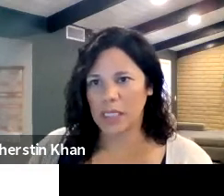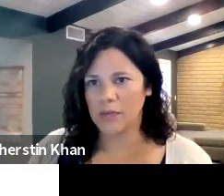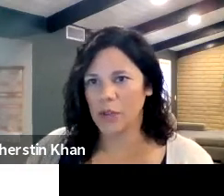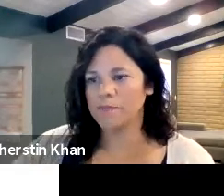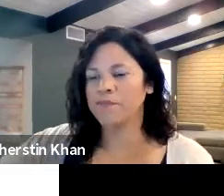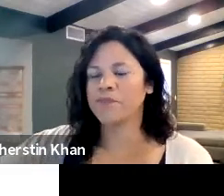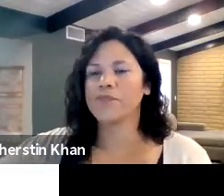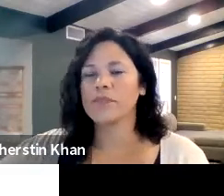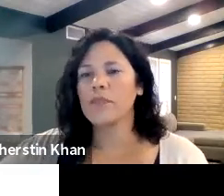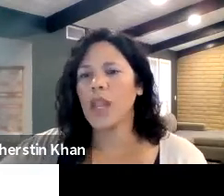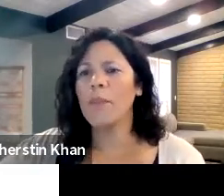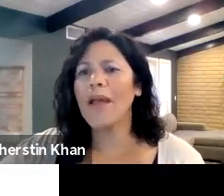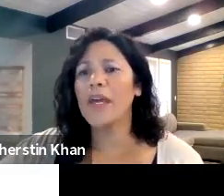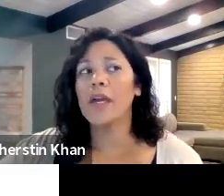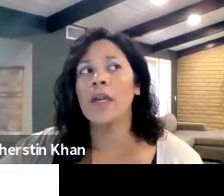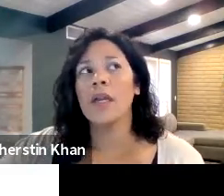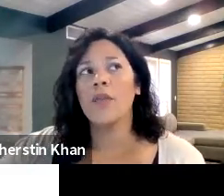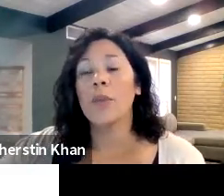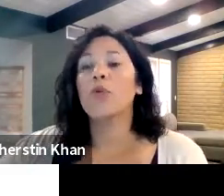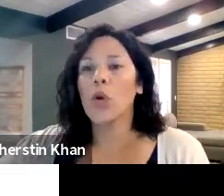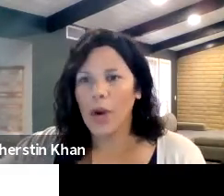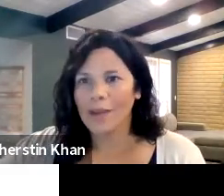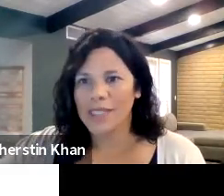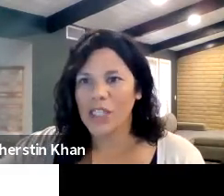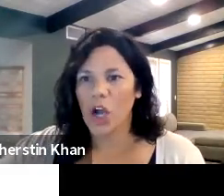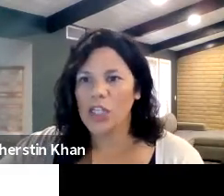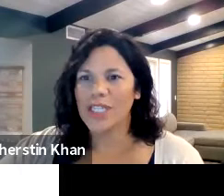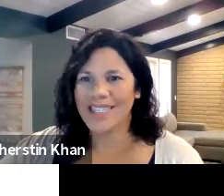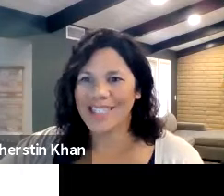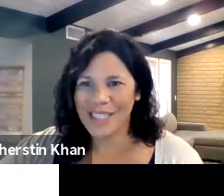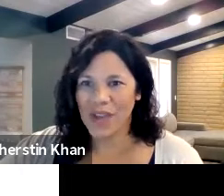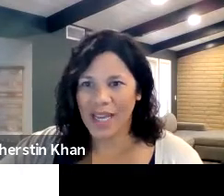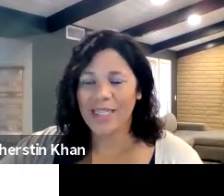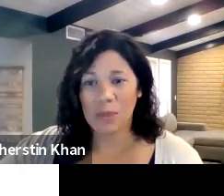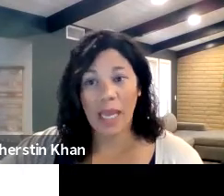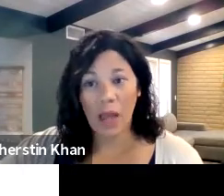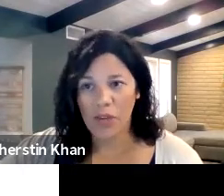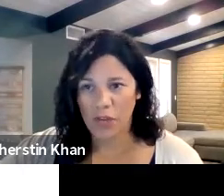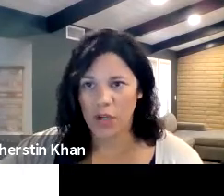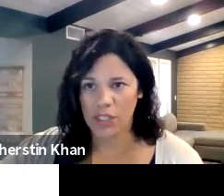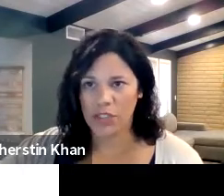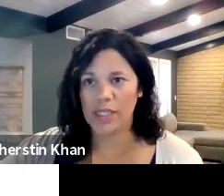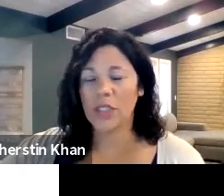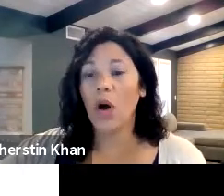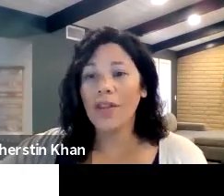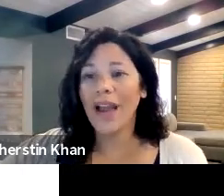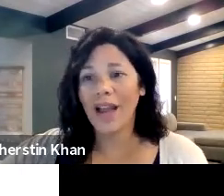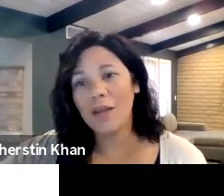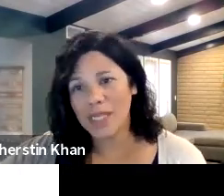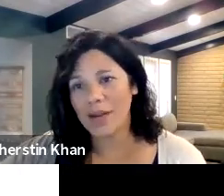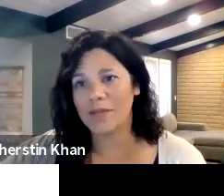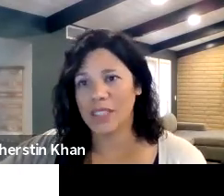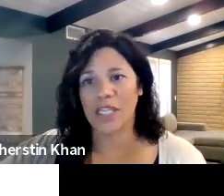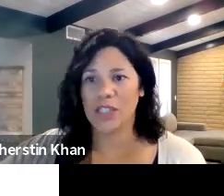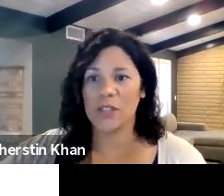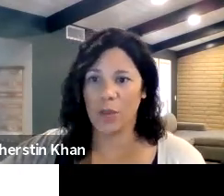be successful. And the programs that the college has identified as being helpful for our students. So all of that